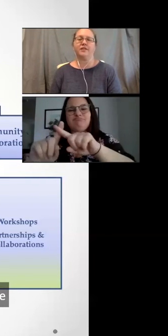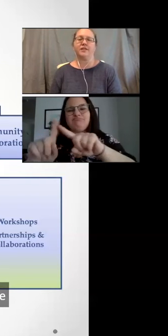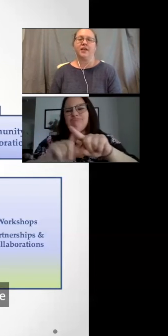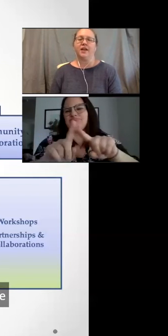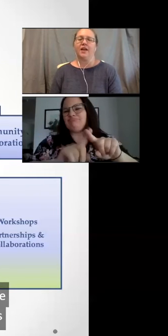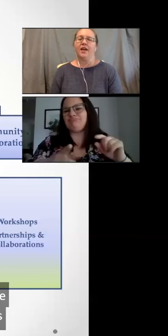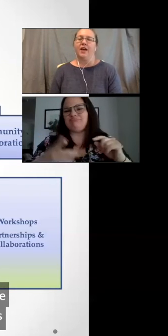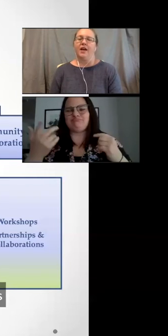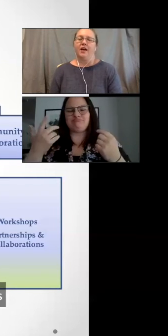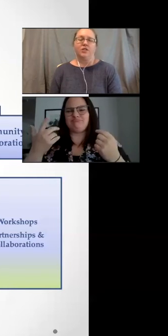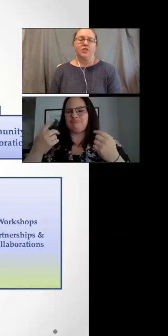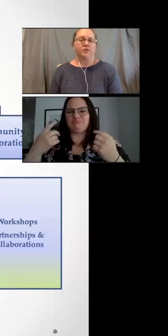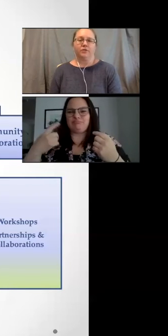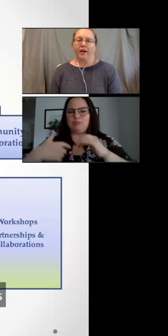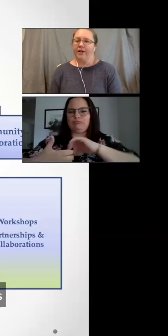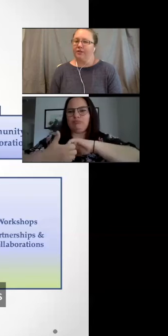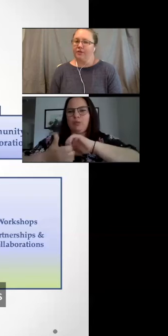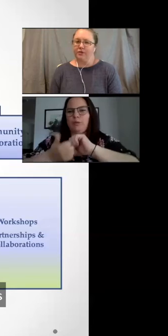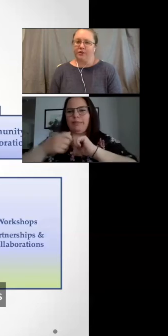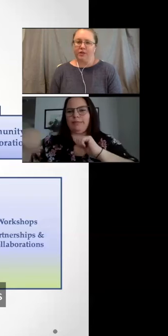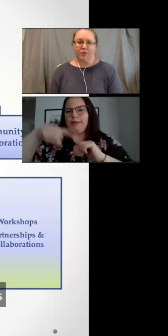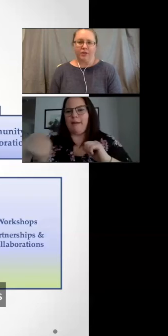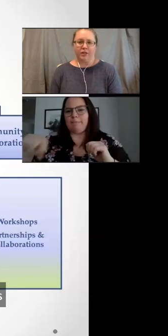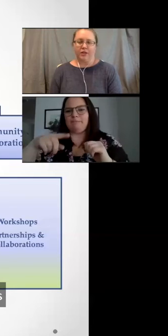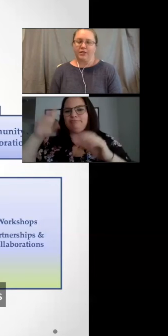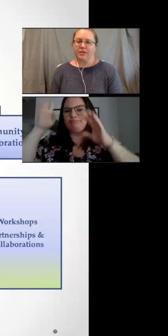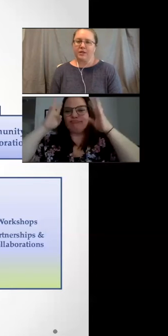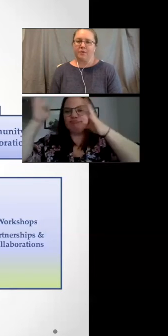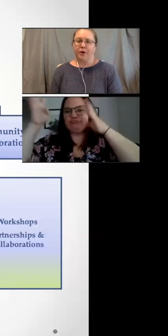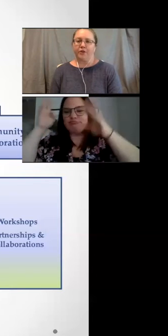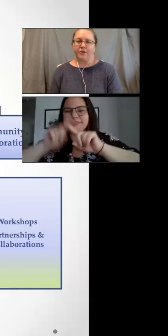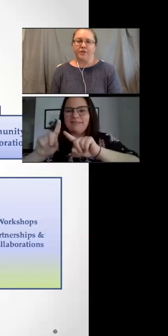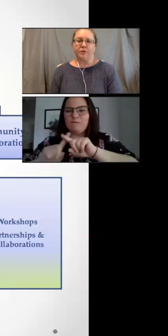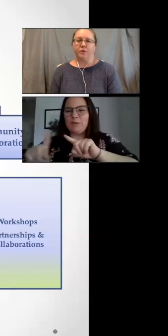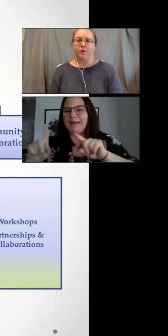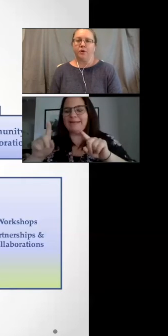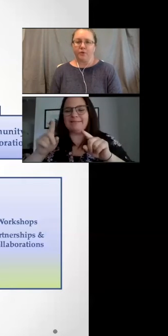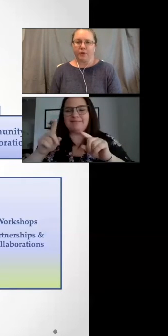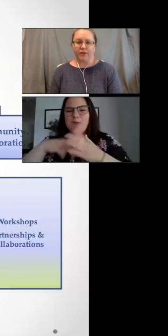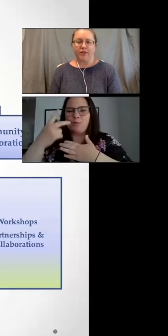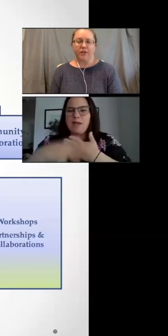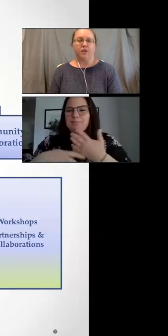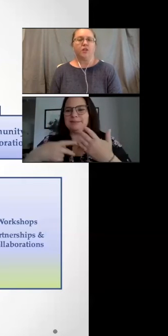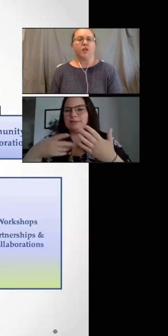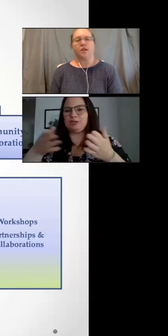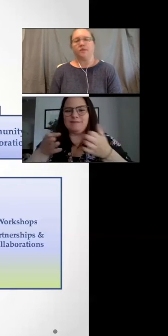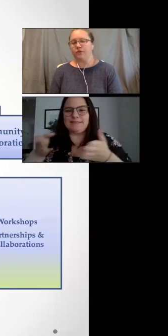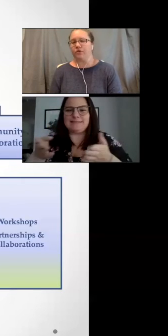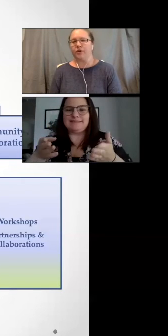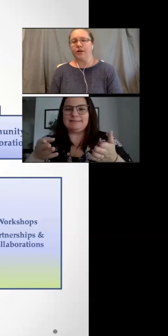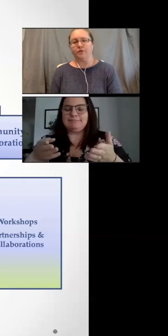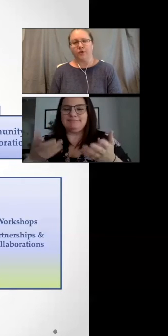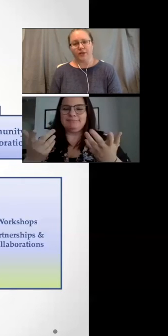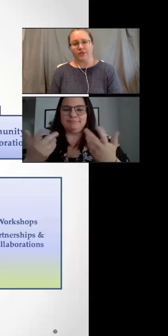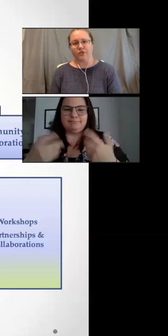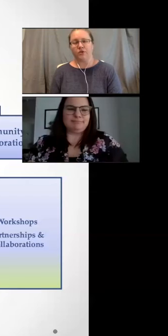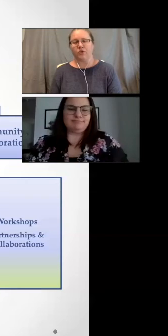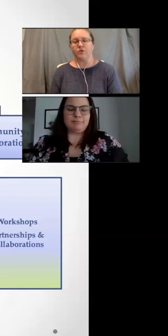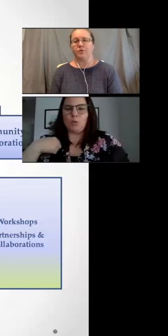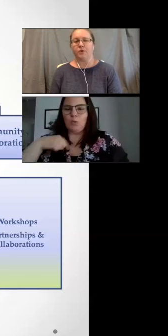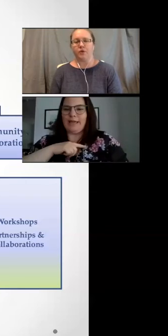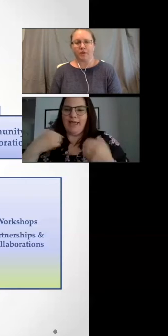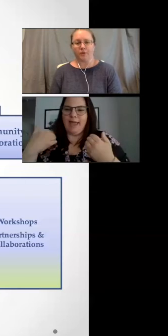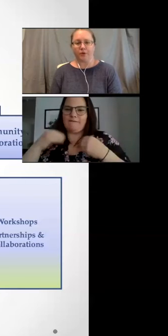province, just a variety of different communities, partners that we work with in a lot of different creative ways